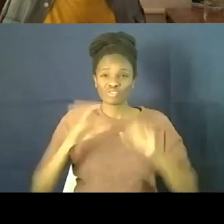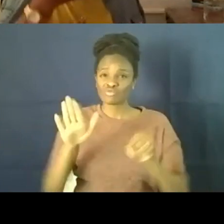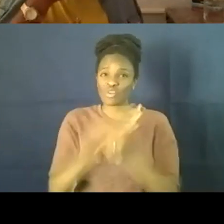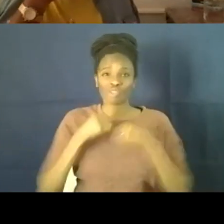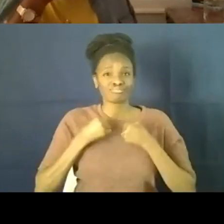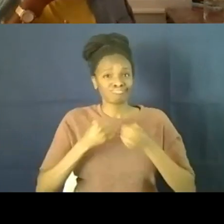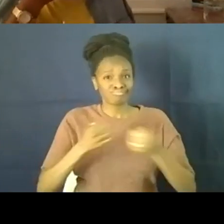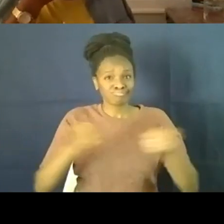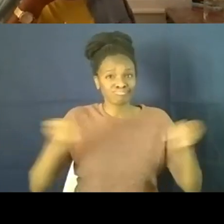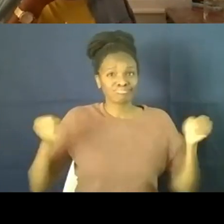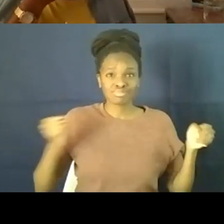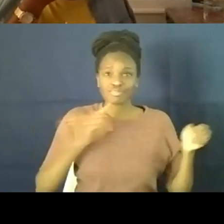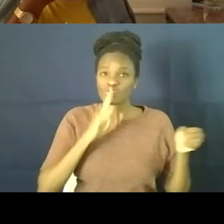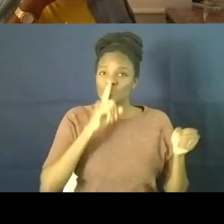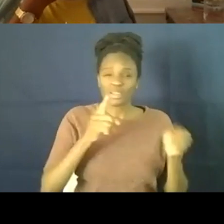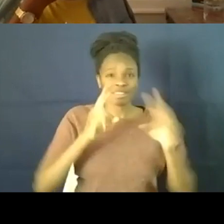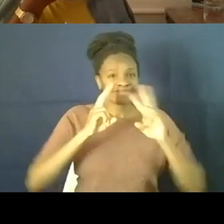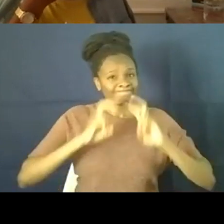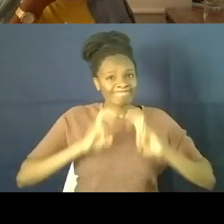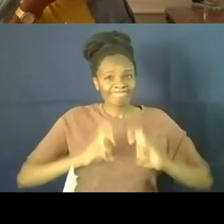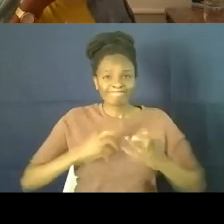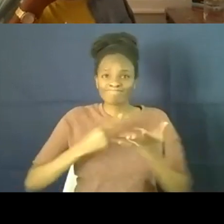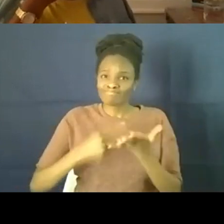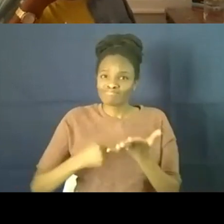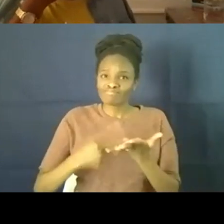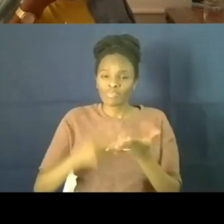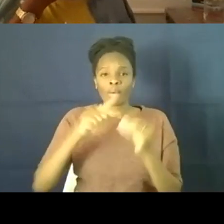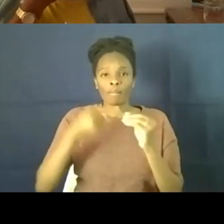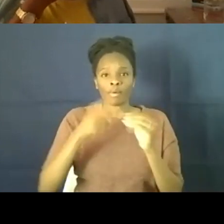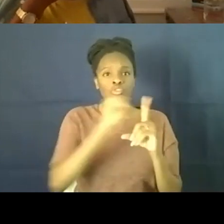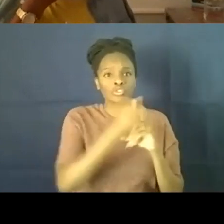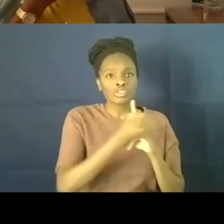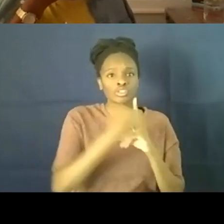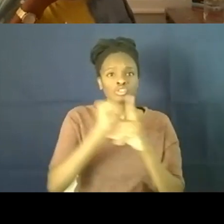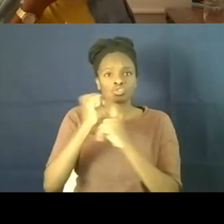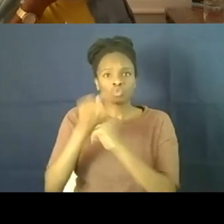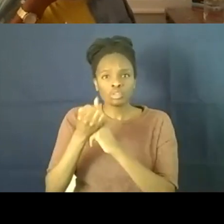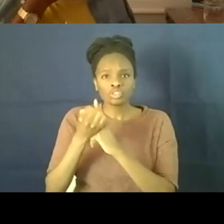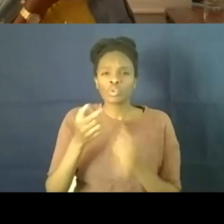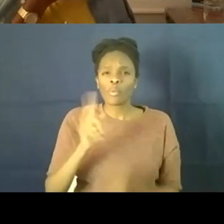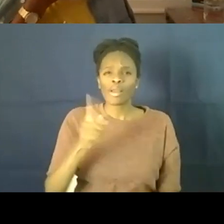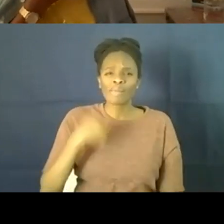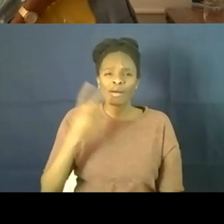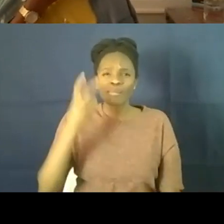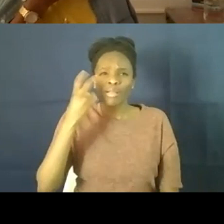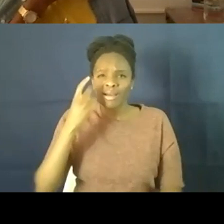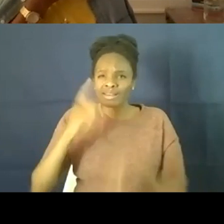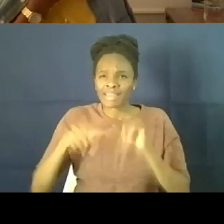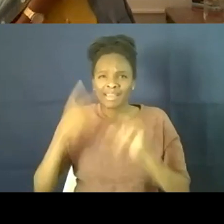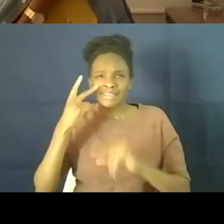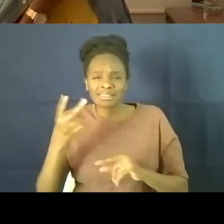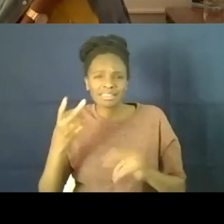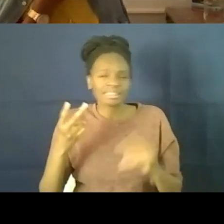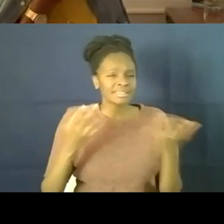like really unpacking, how do these situations come to be? What are the different elements? Where are my blind spots that Njeri can see? What are Njeri's blind spots that Jack can